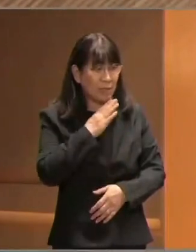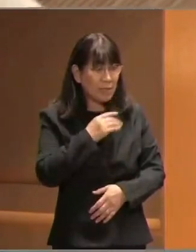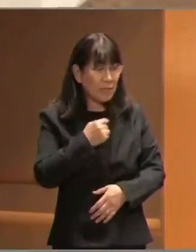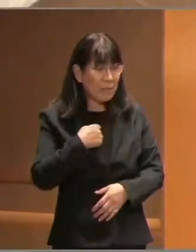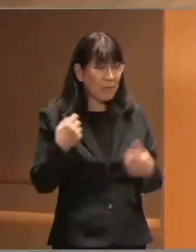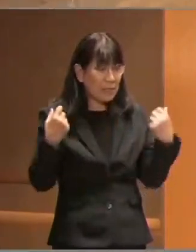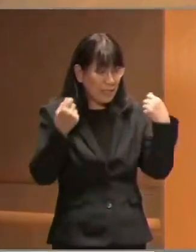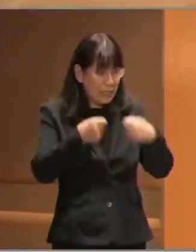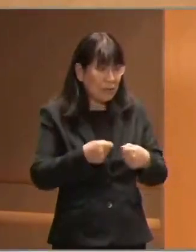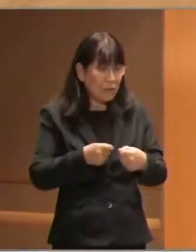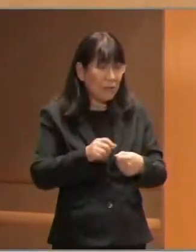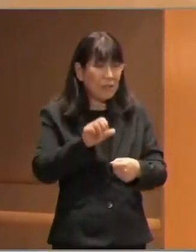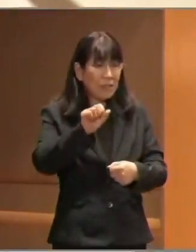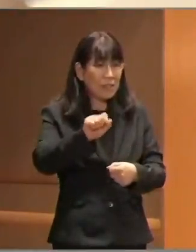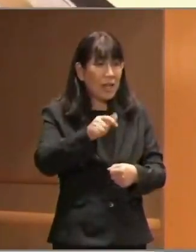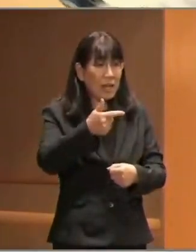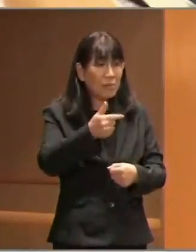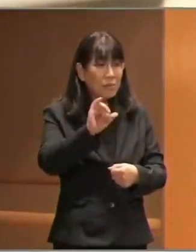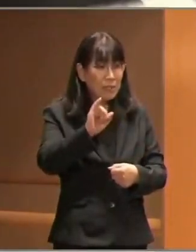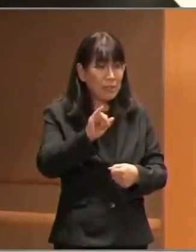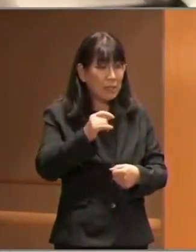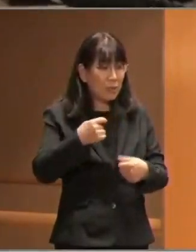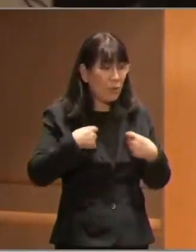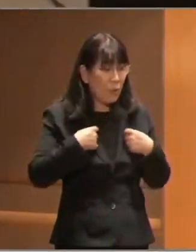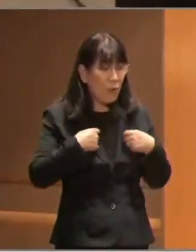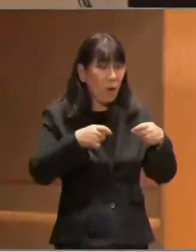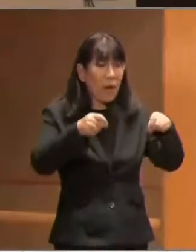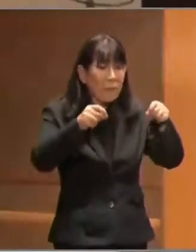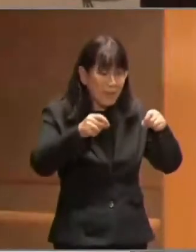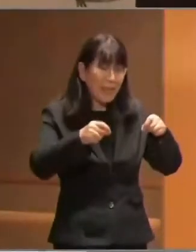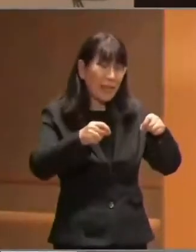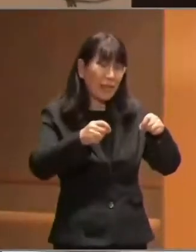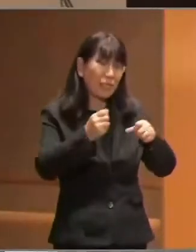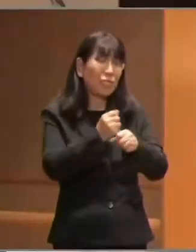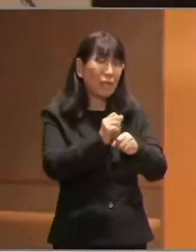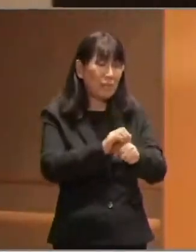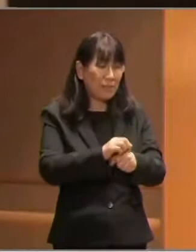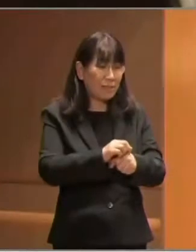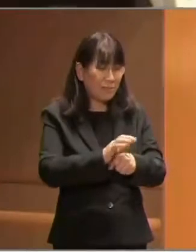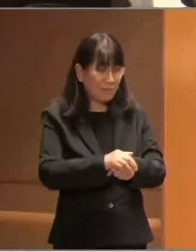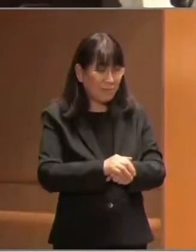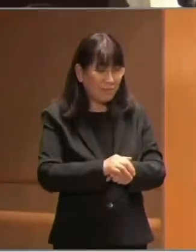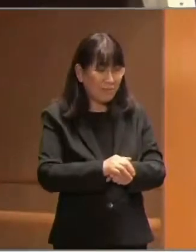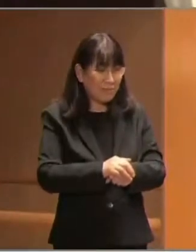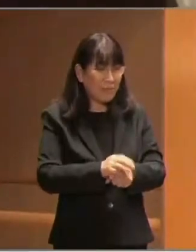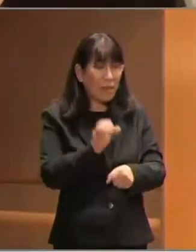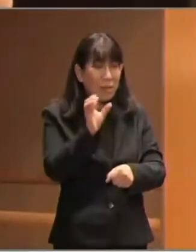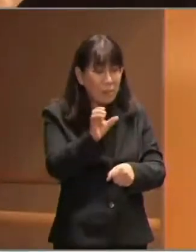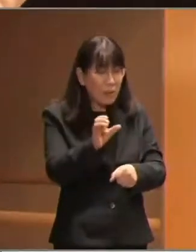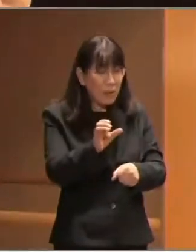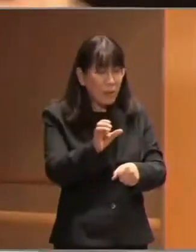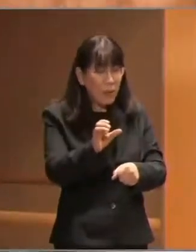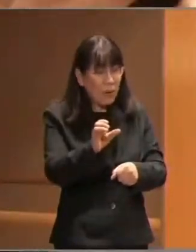And also the Samu, a Japanese jacket I am wearing now, this is also made of